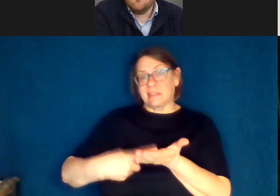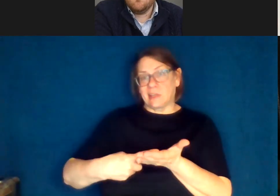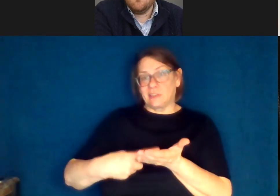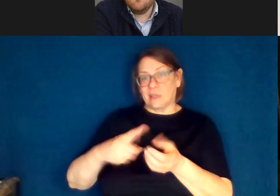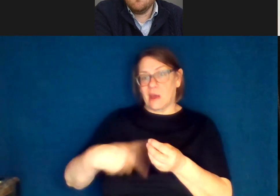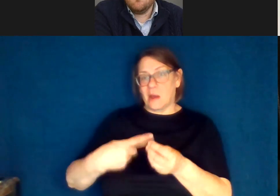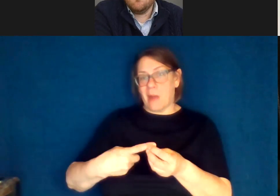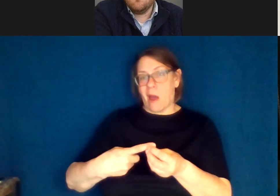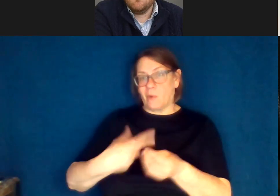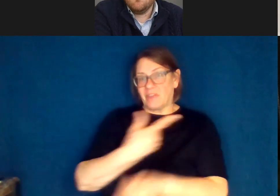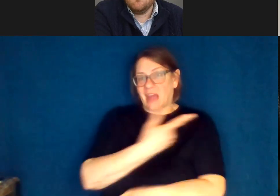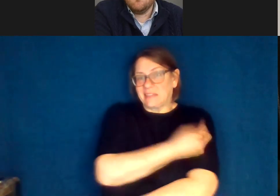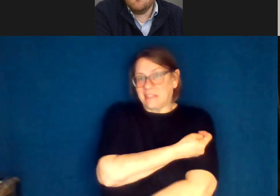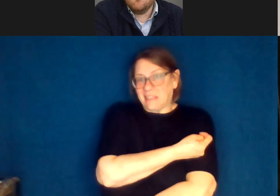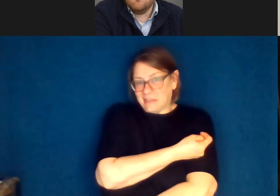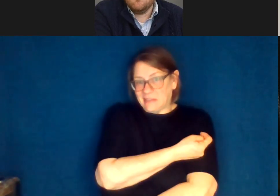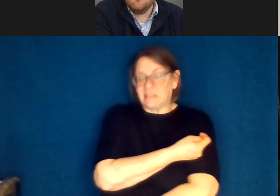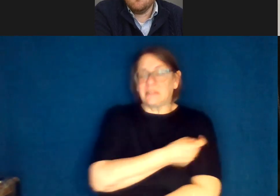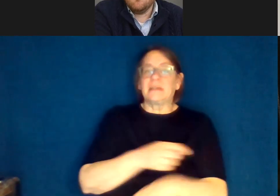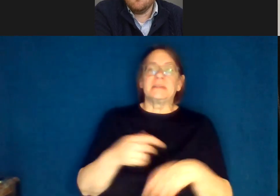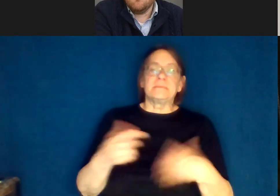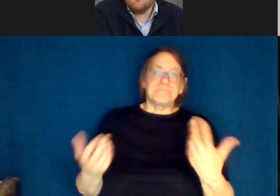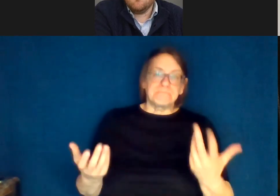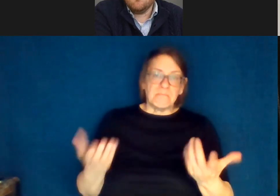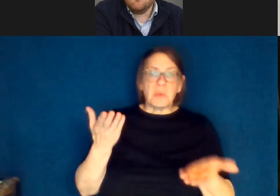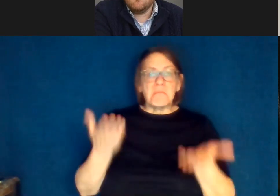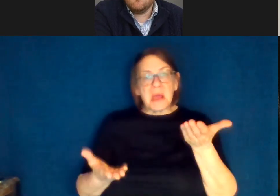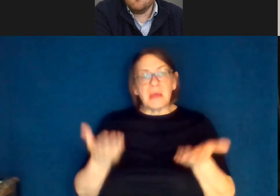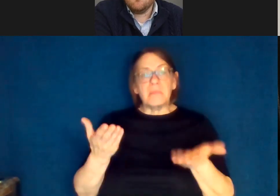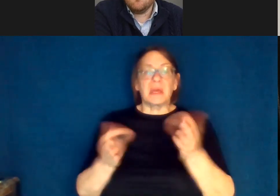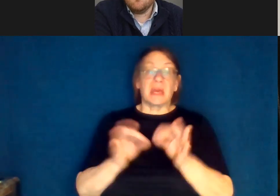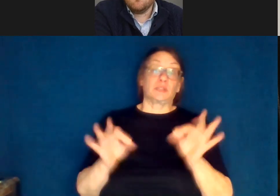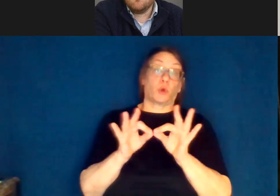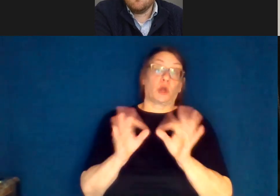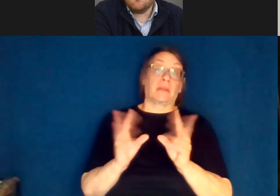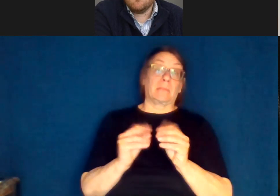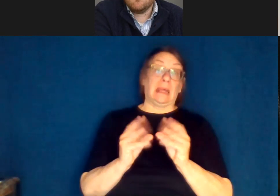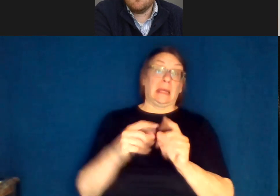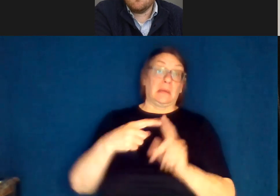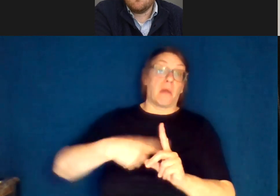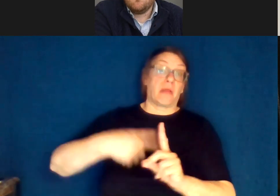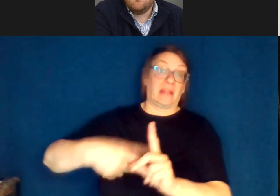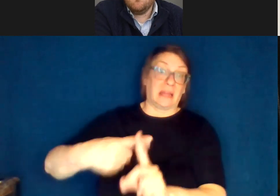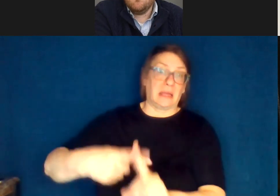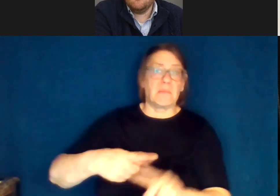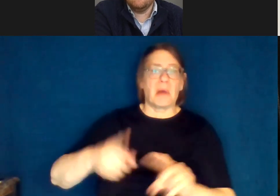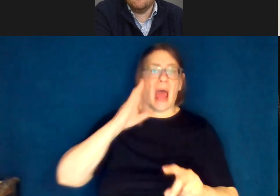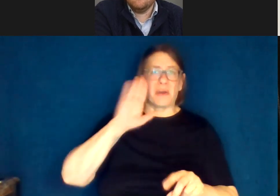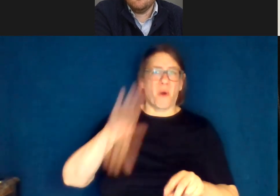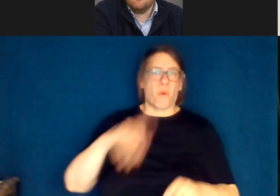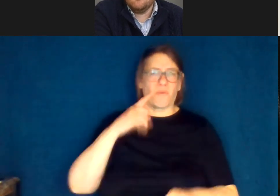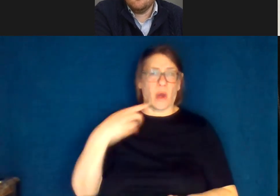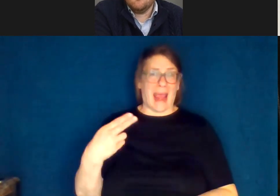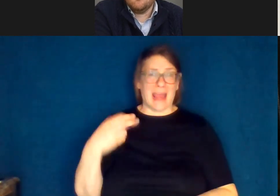with Ernest and Mike and Carmen, perhaps it's worth meeting on a monthly basis. But I know for